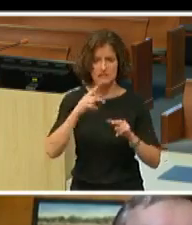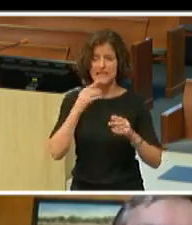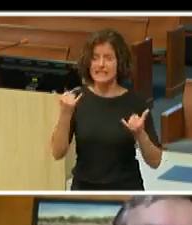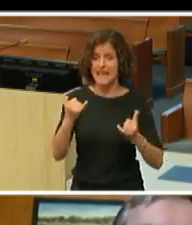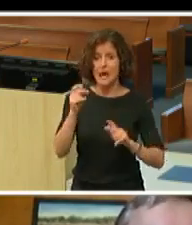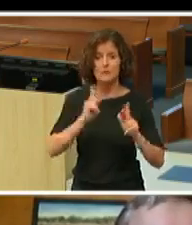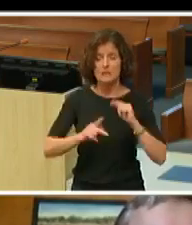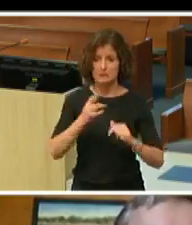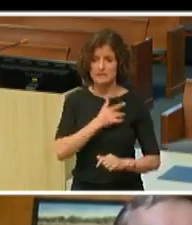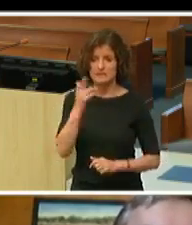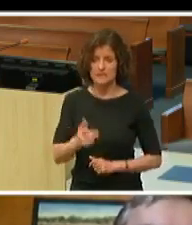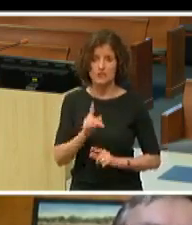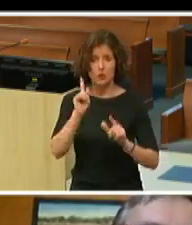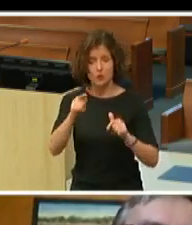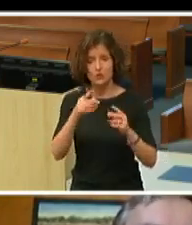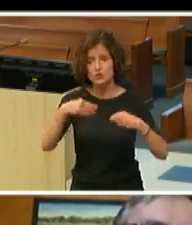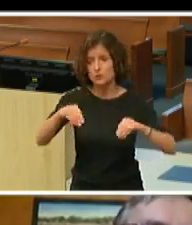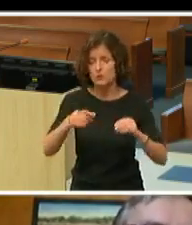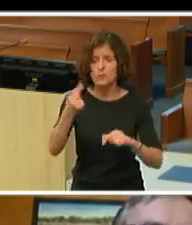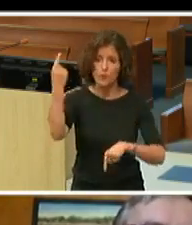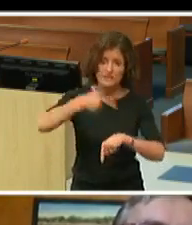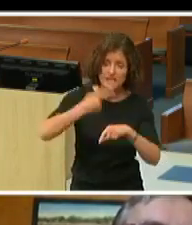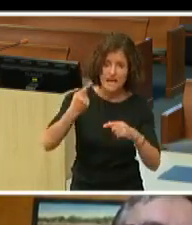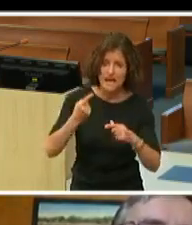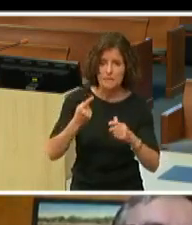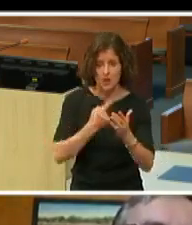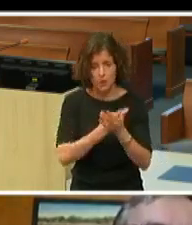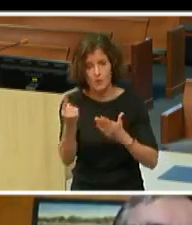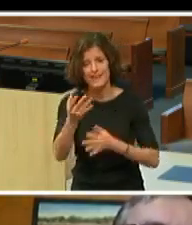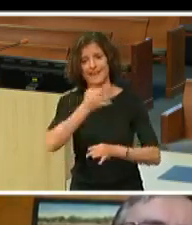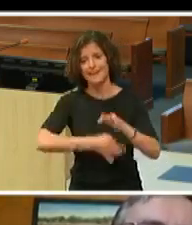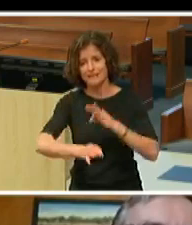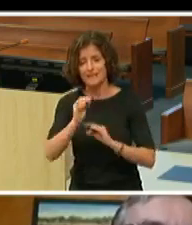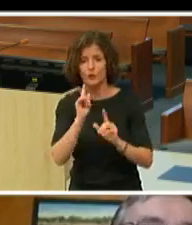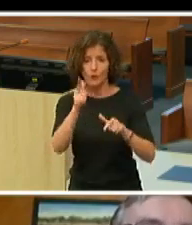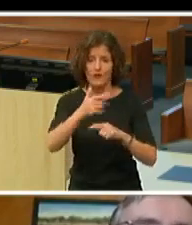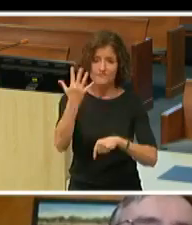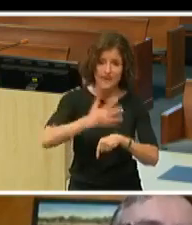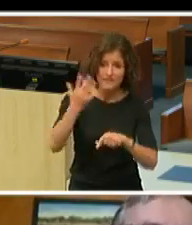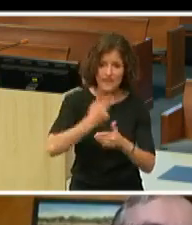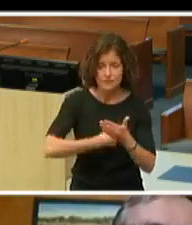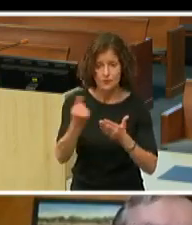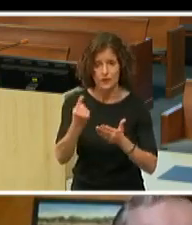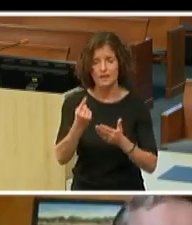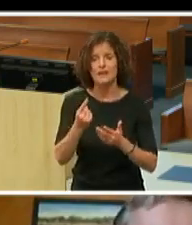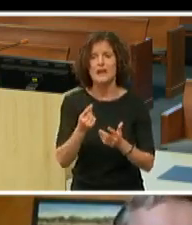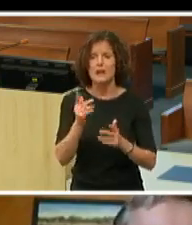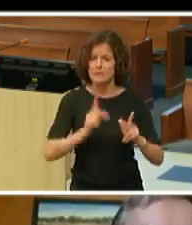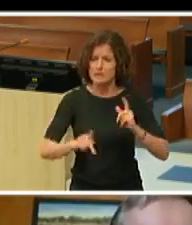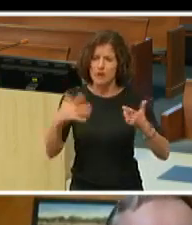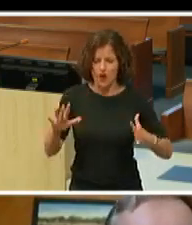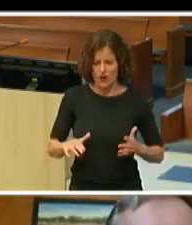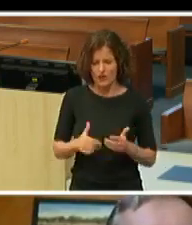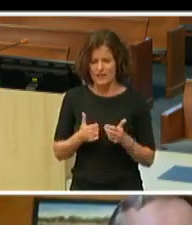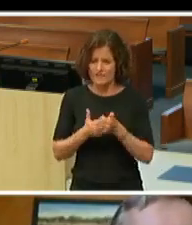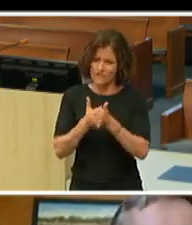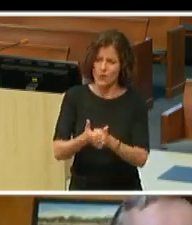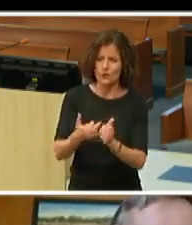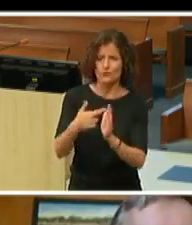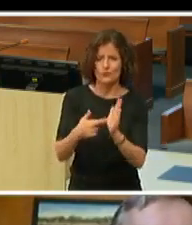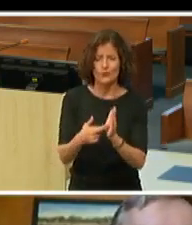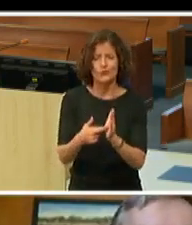instead of 5 times a week. People are doing the things that we think they ought to be doing already without the occupancy restriction, or else the lines will be